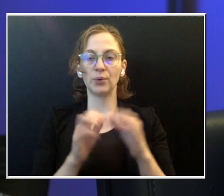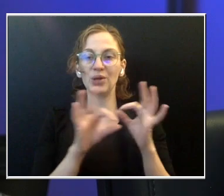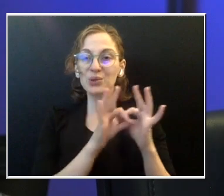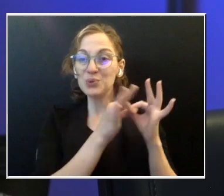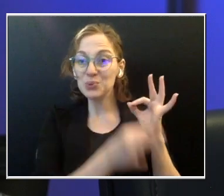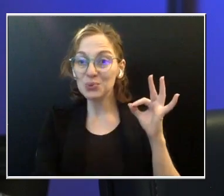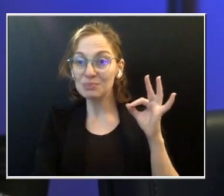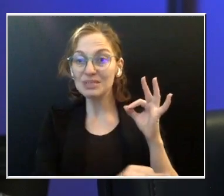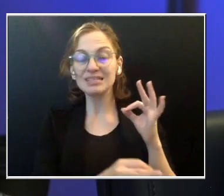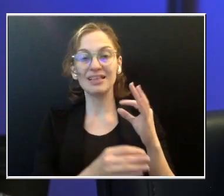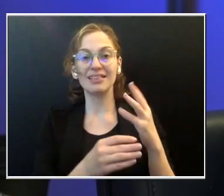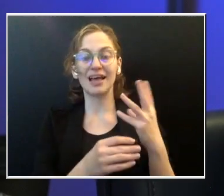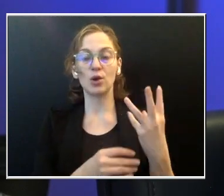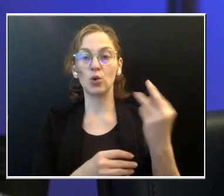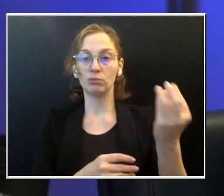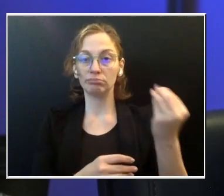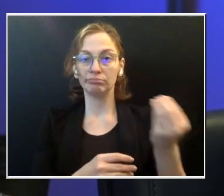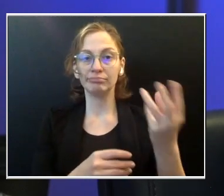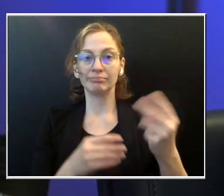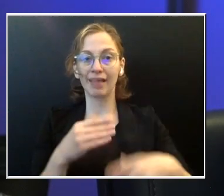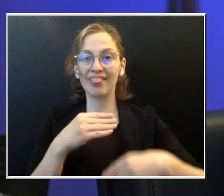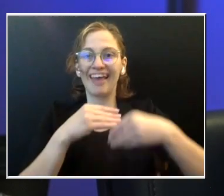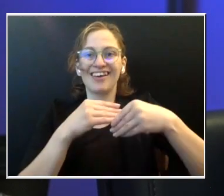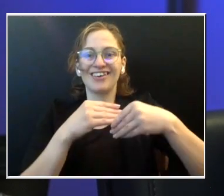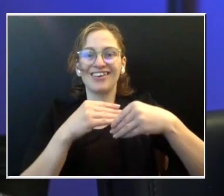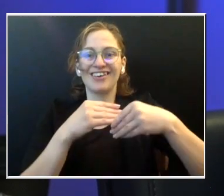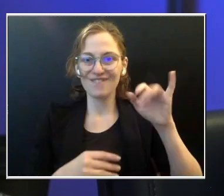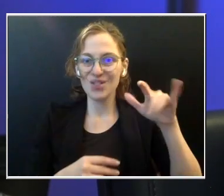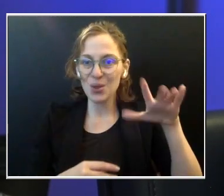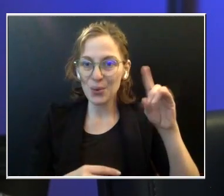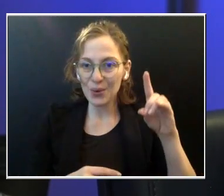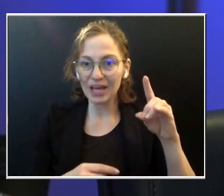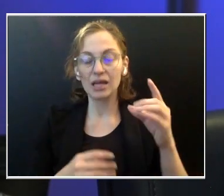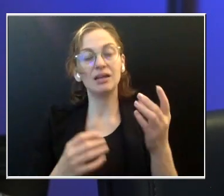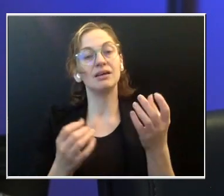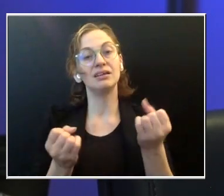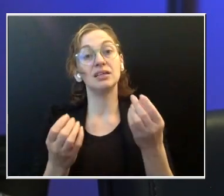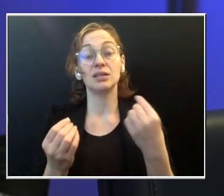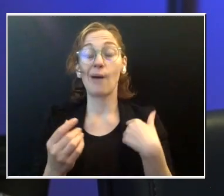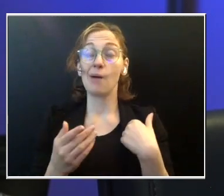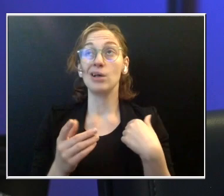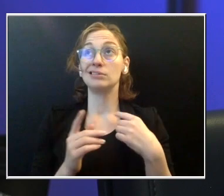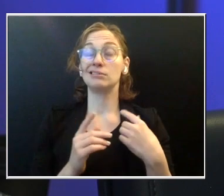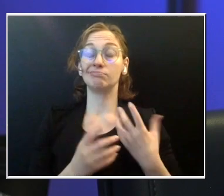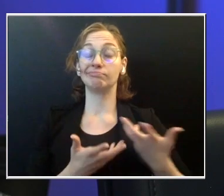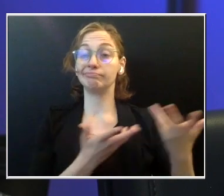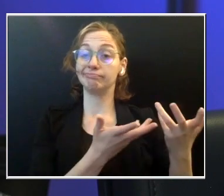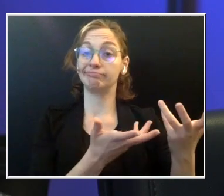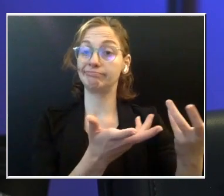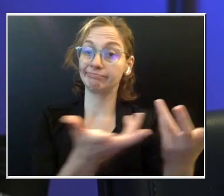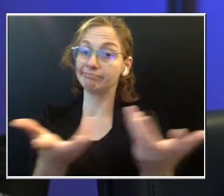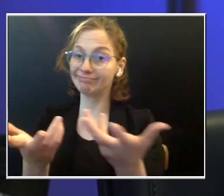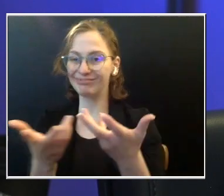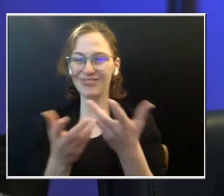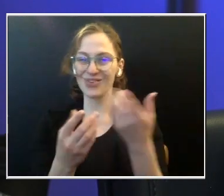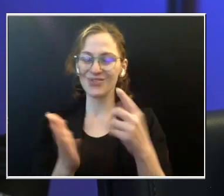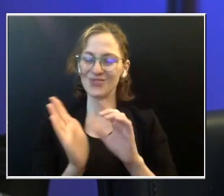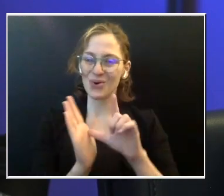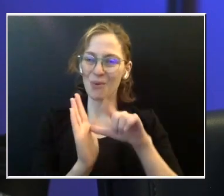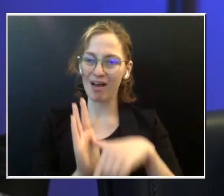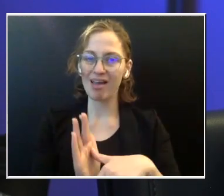I had an appendage to my body for a while. After several weeks, we were able to move to a smaller wound called a